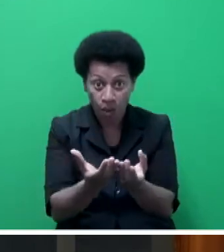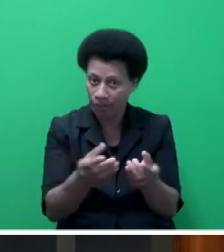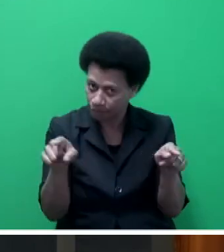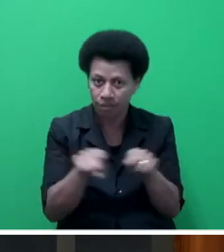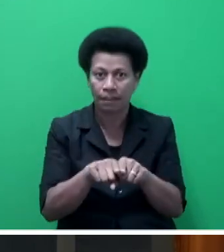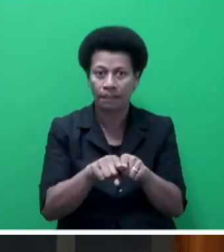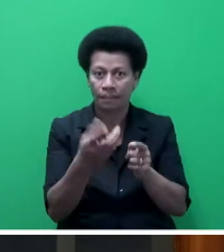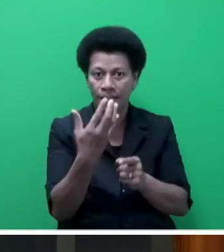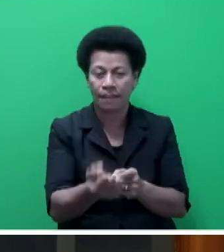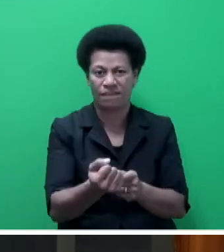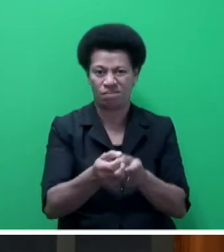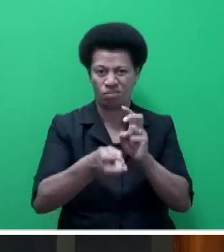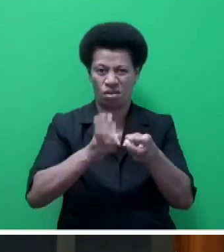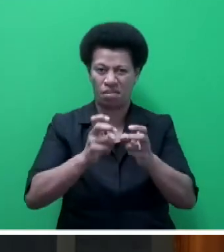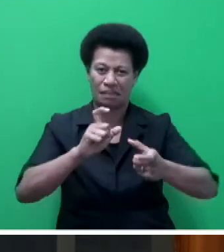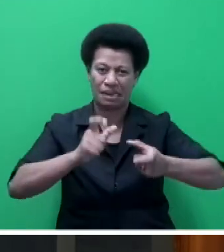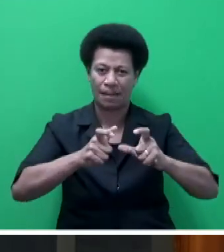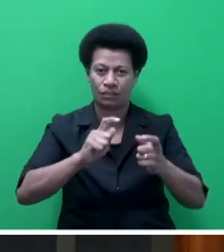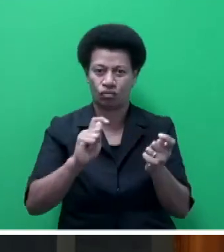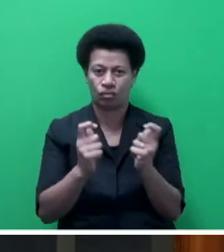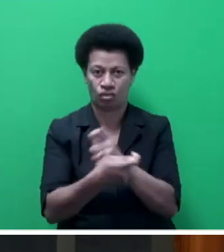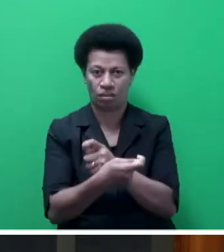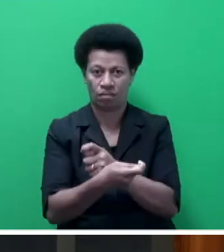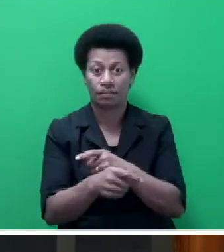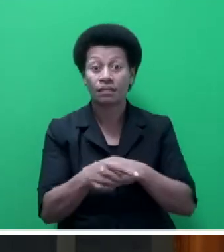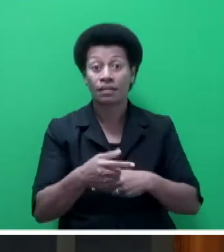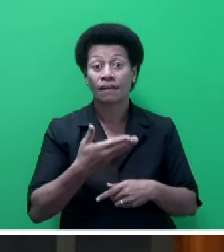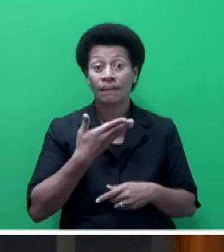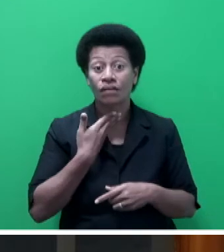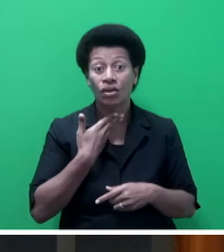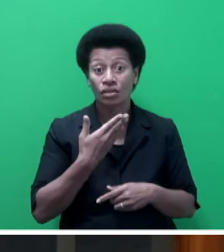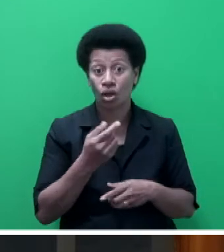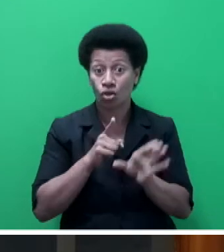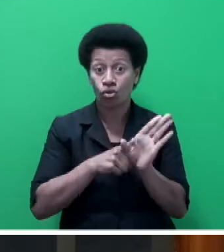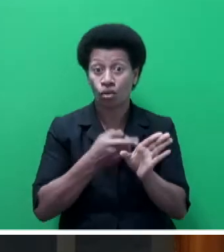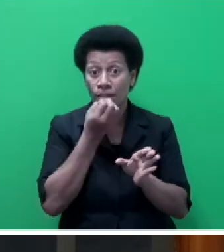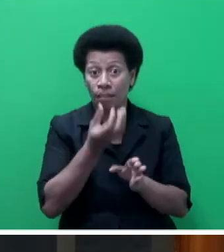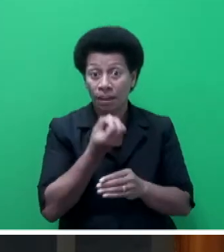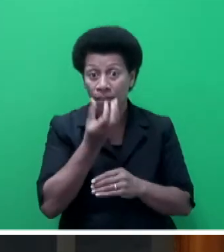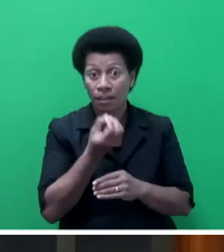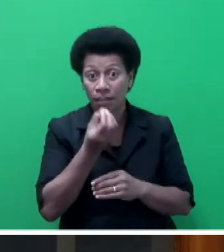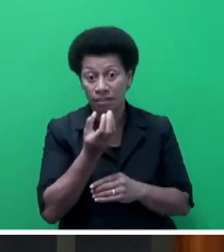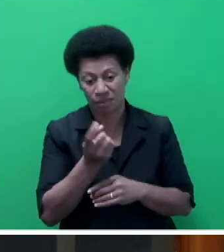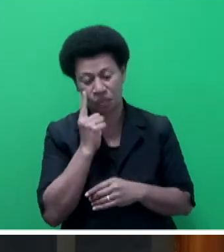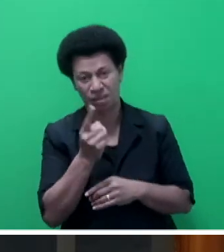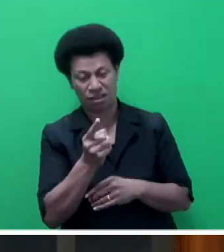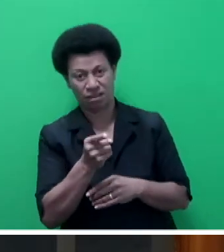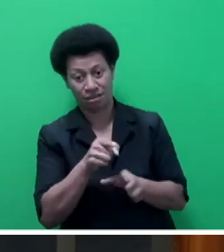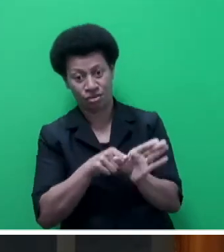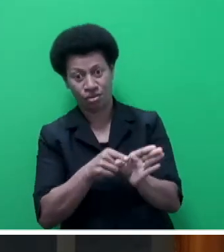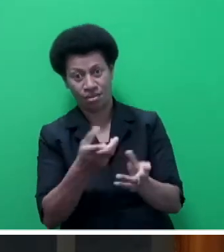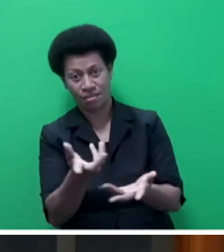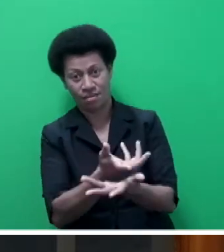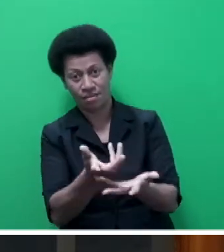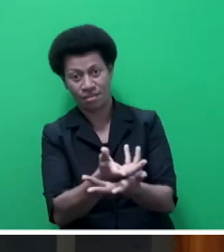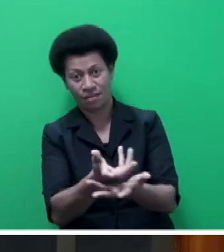While voices of all youths need to be heard, many a times we see the discussion spaces on climate